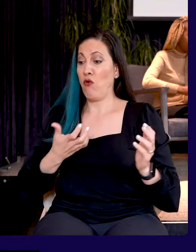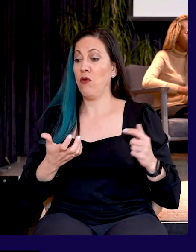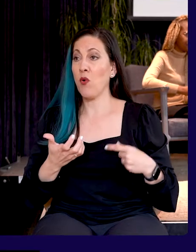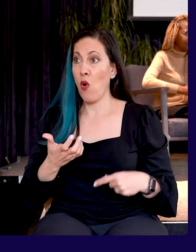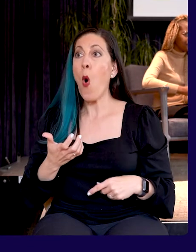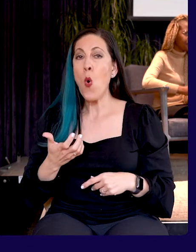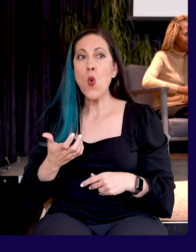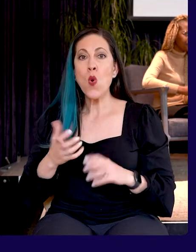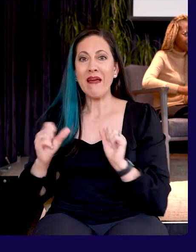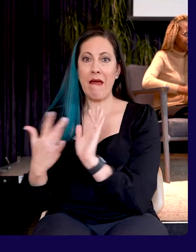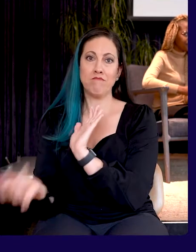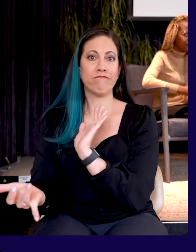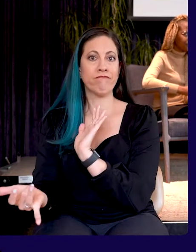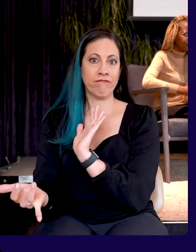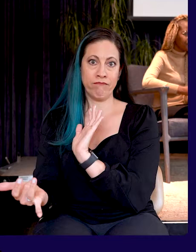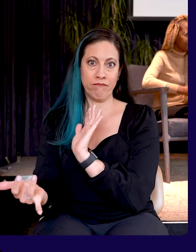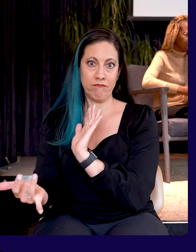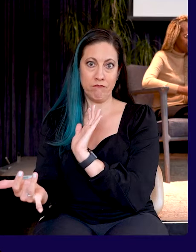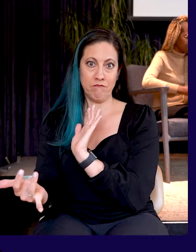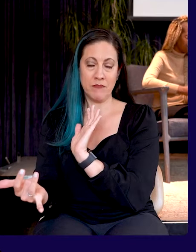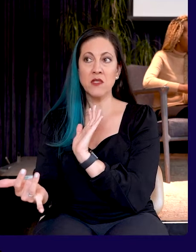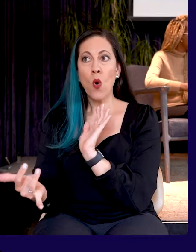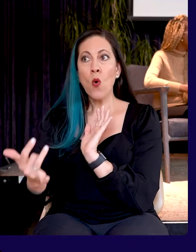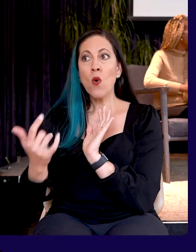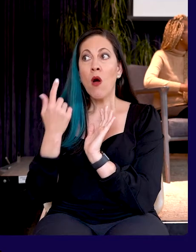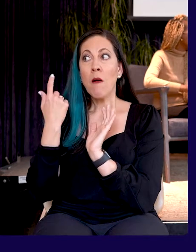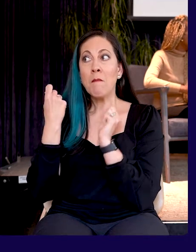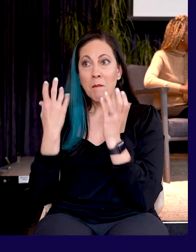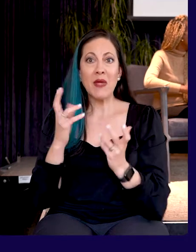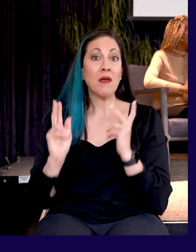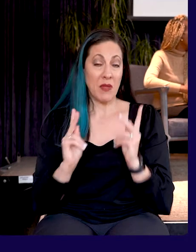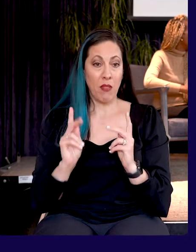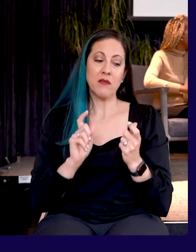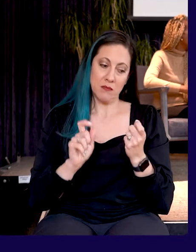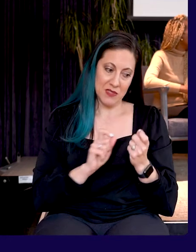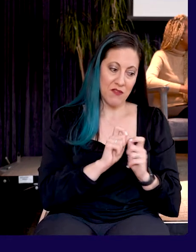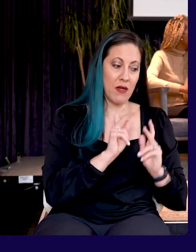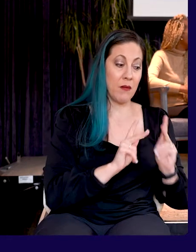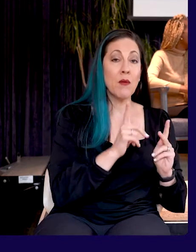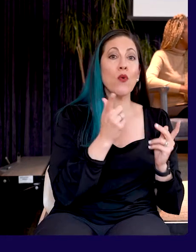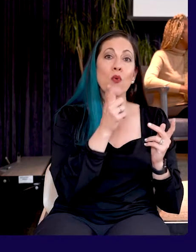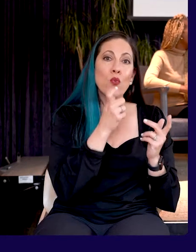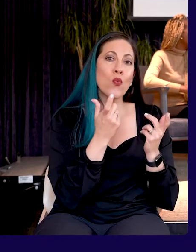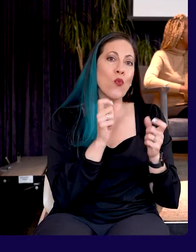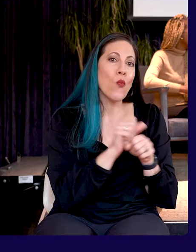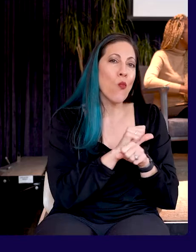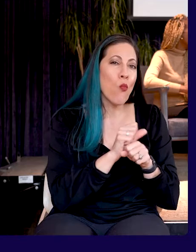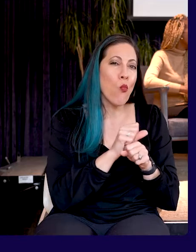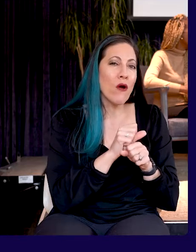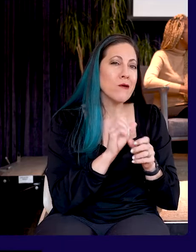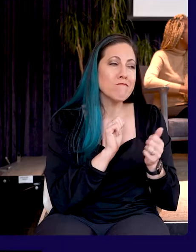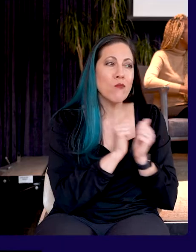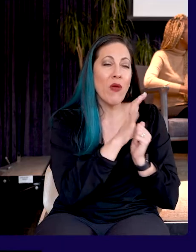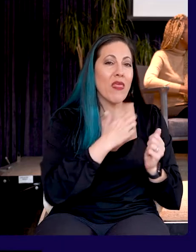to exploitation by the workplace. And I think something that a lot of people, particularly people doing passion work in any way,